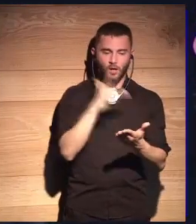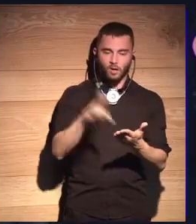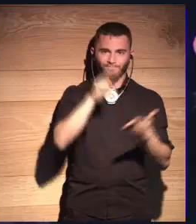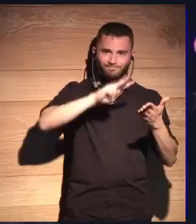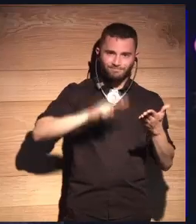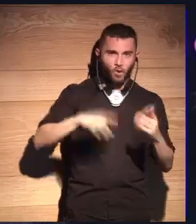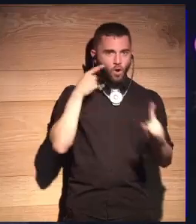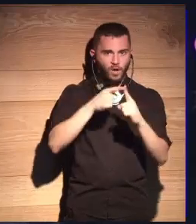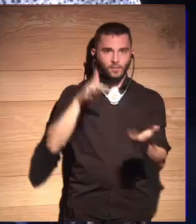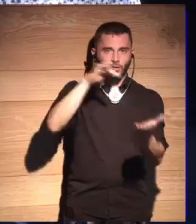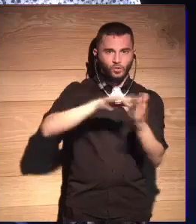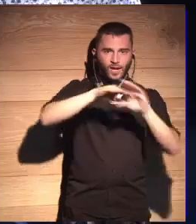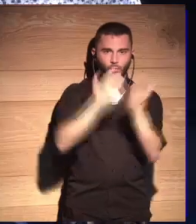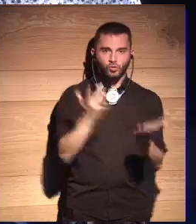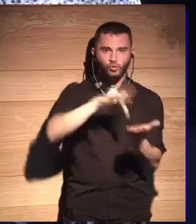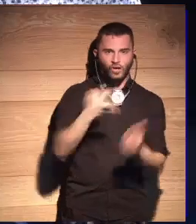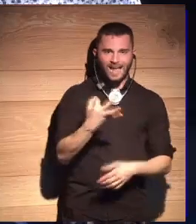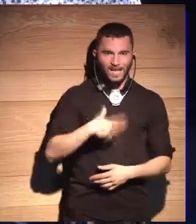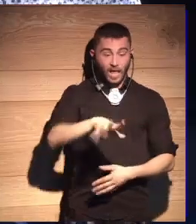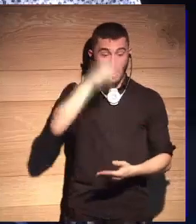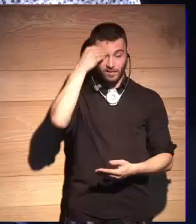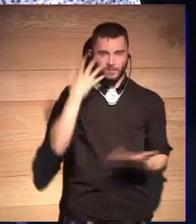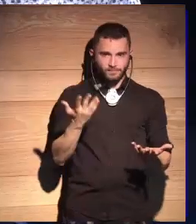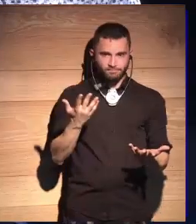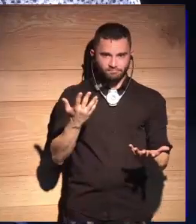somebody after work will not